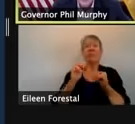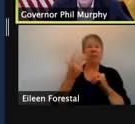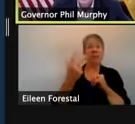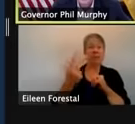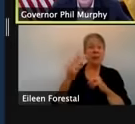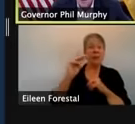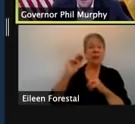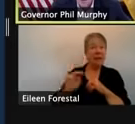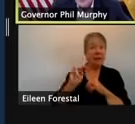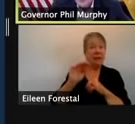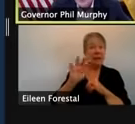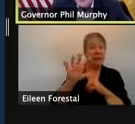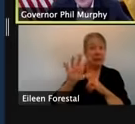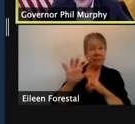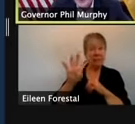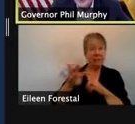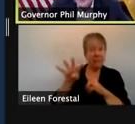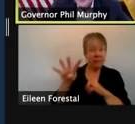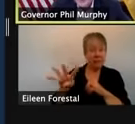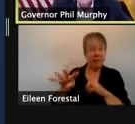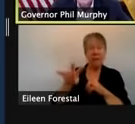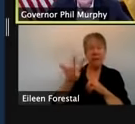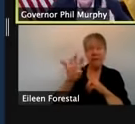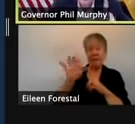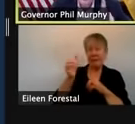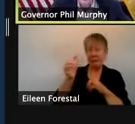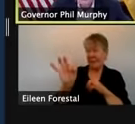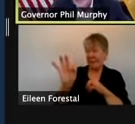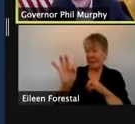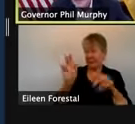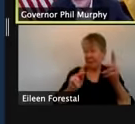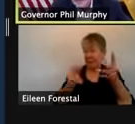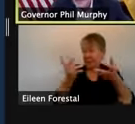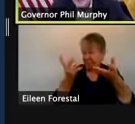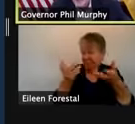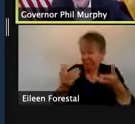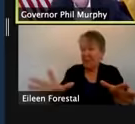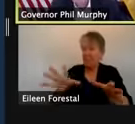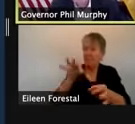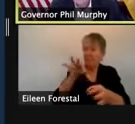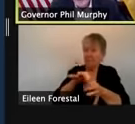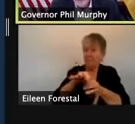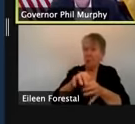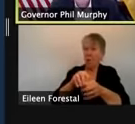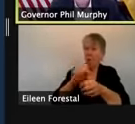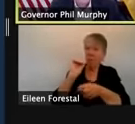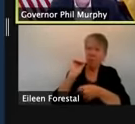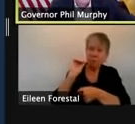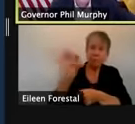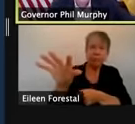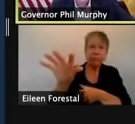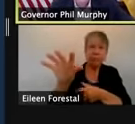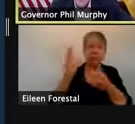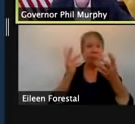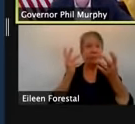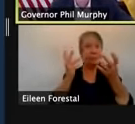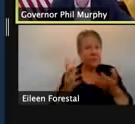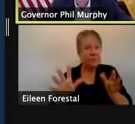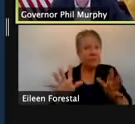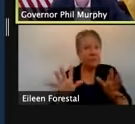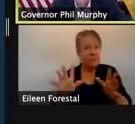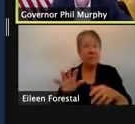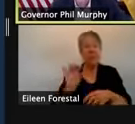3,544,719 votes have already been received. That's as of noon today. That's just about 90% of the